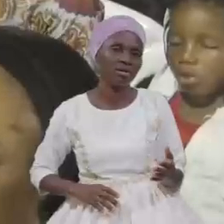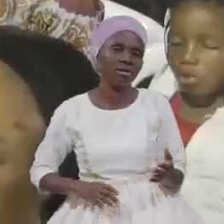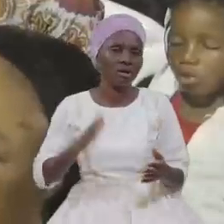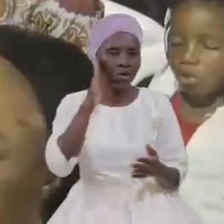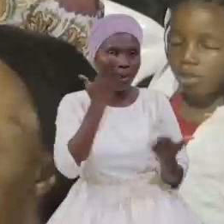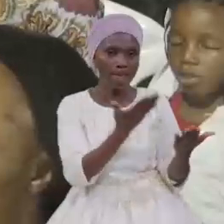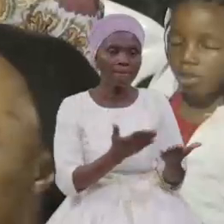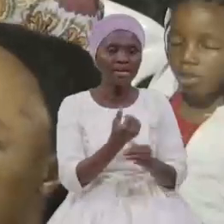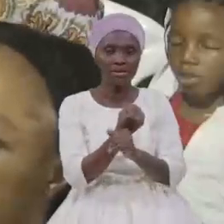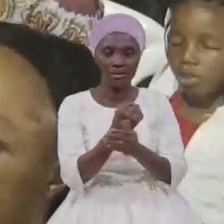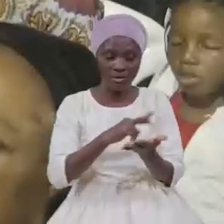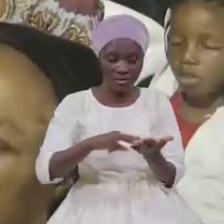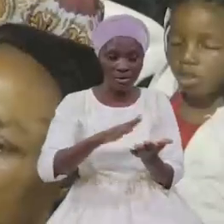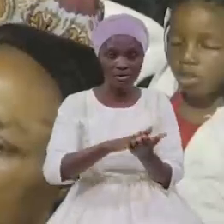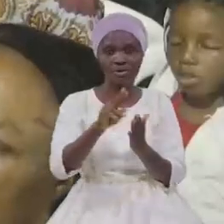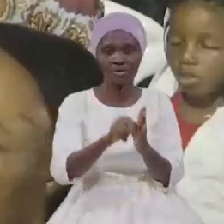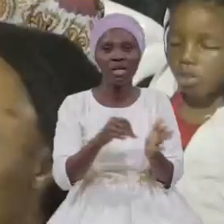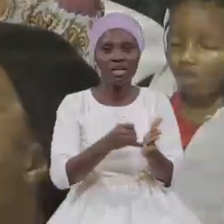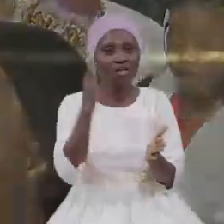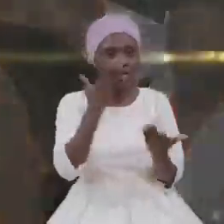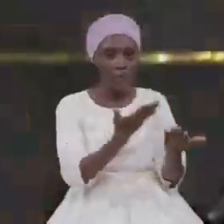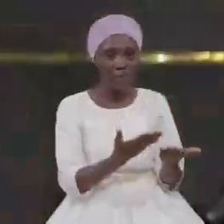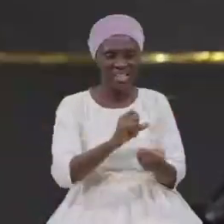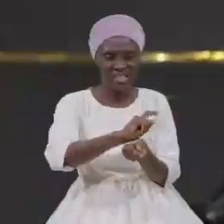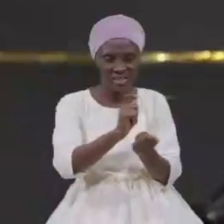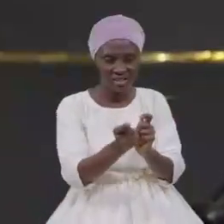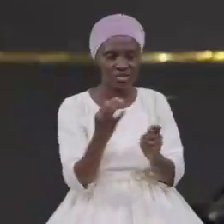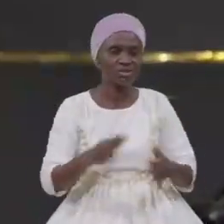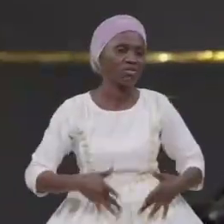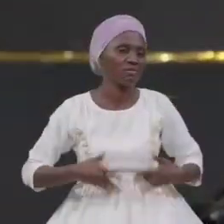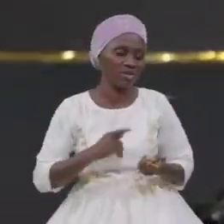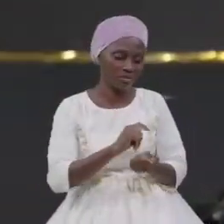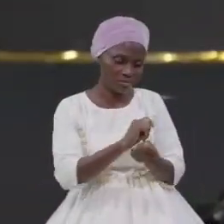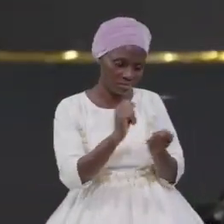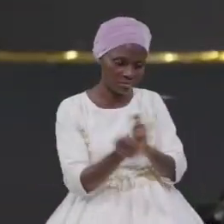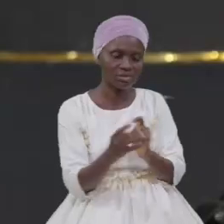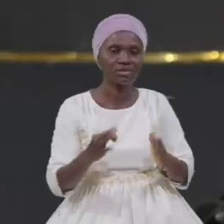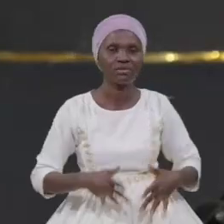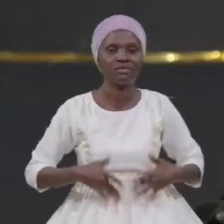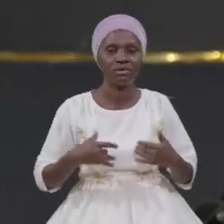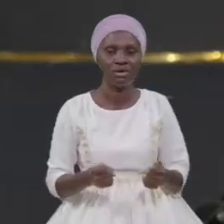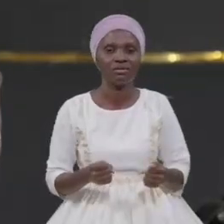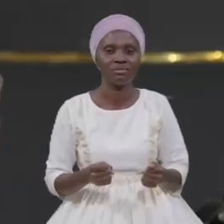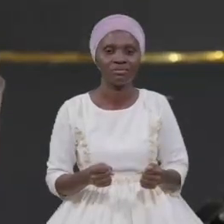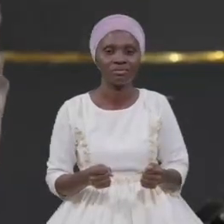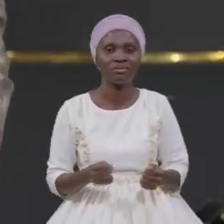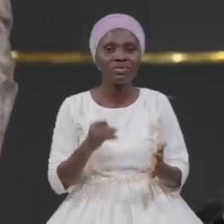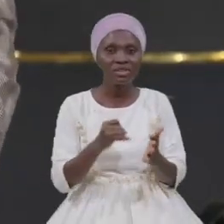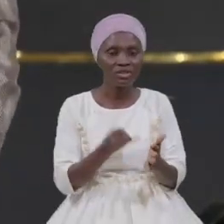change of life, a transformation of life. It's not a make-believe,